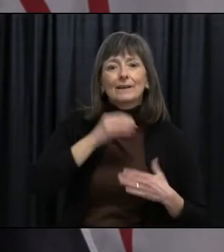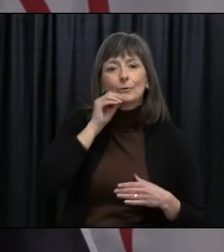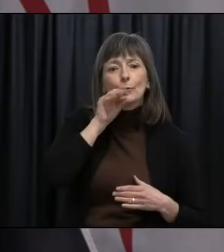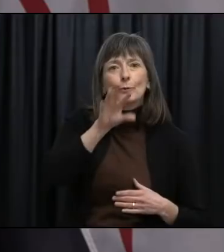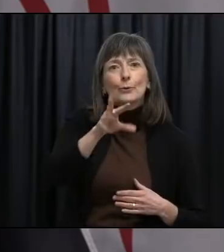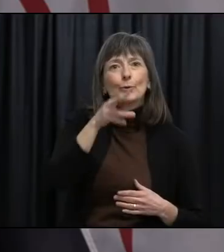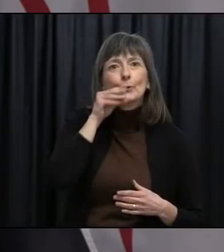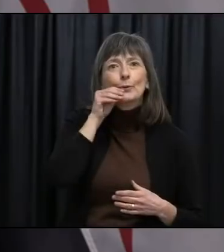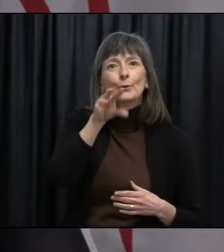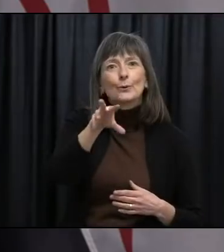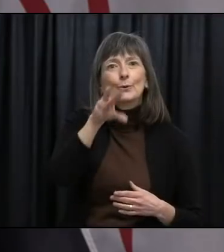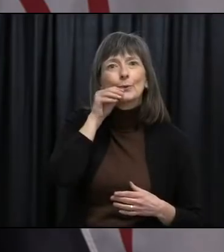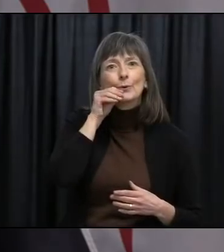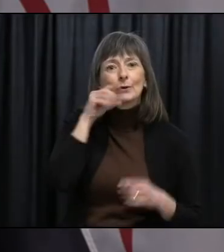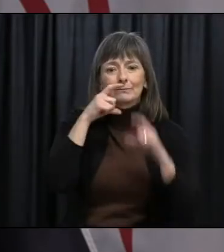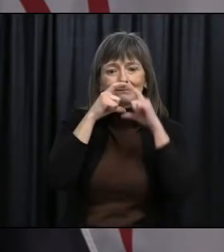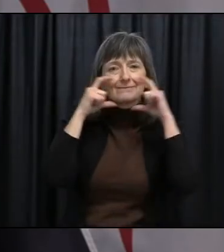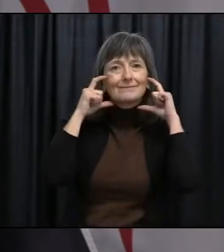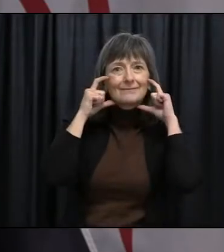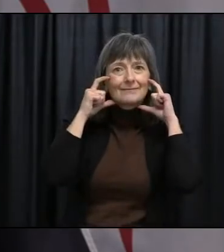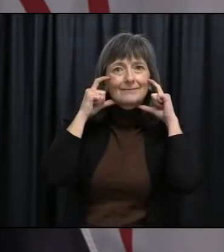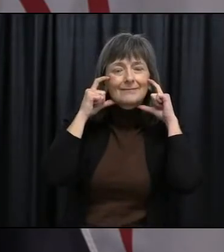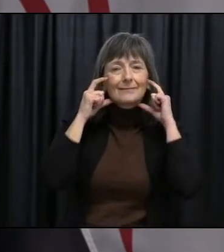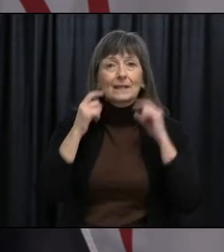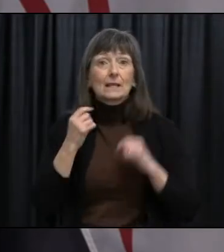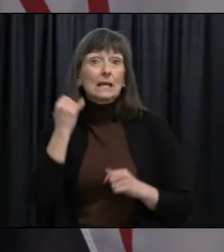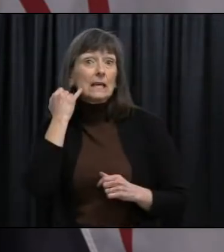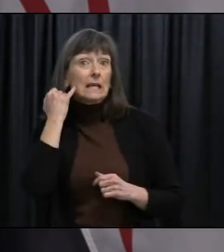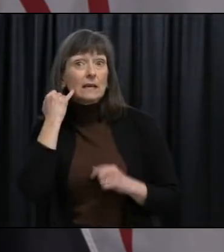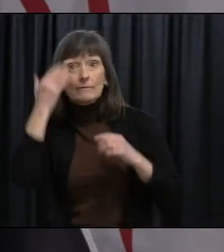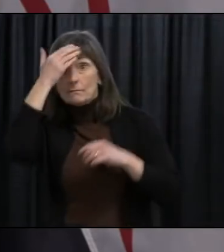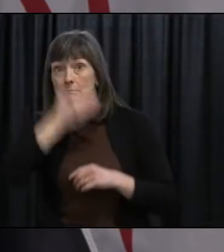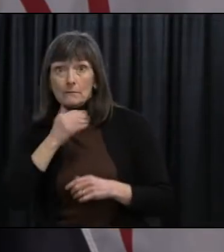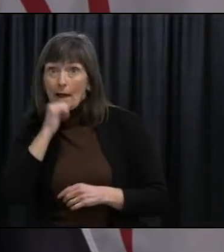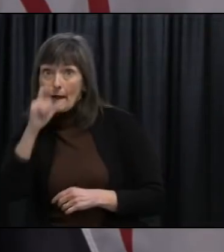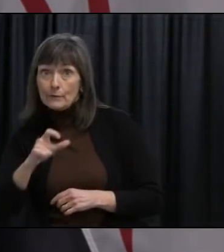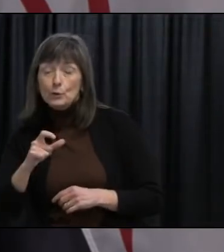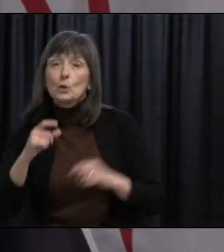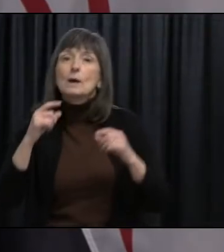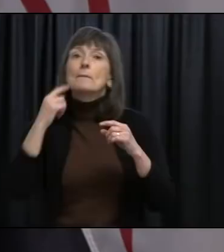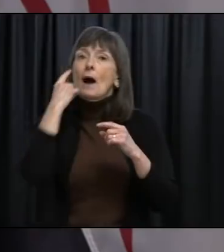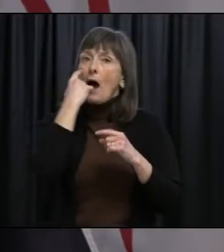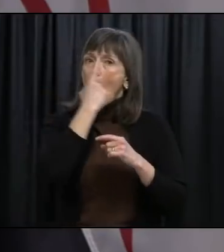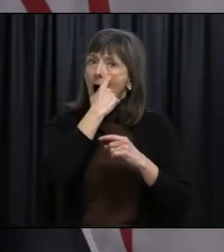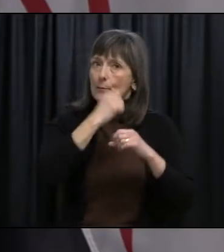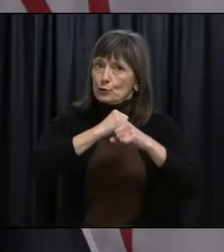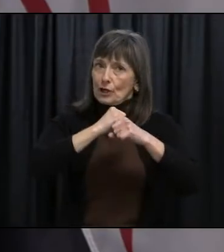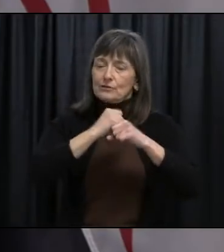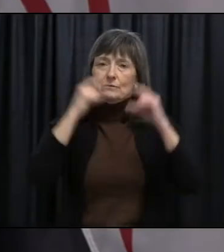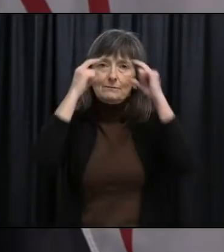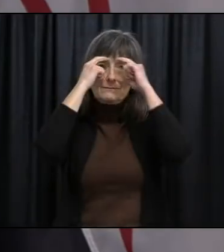You don't have to wear a face shield. It can be eye protection. That can be goggles. So what I said was eye protection and a mask.